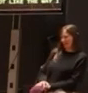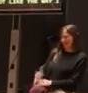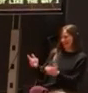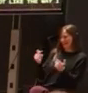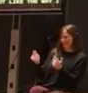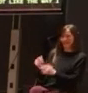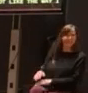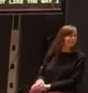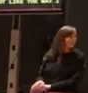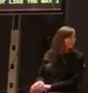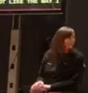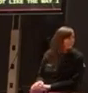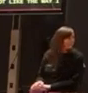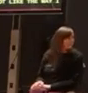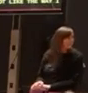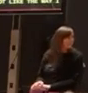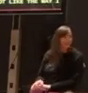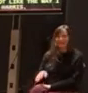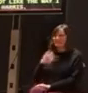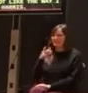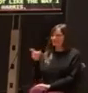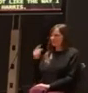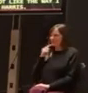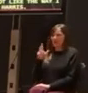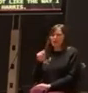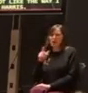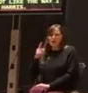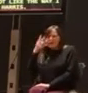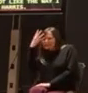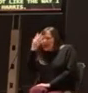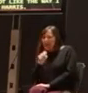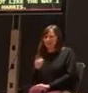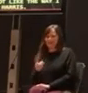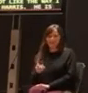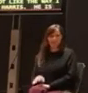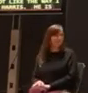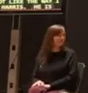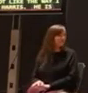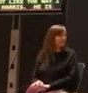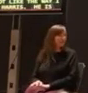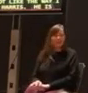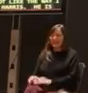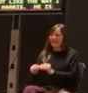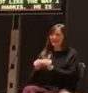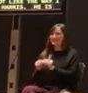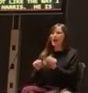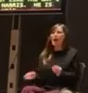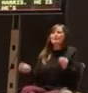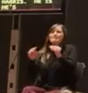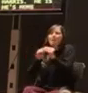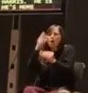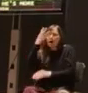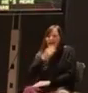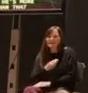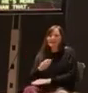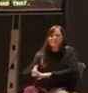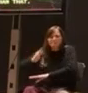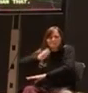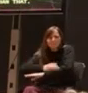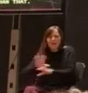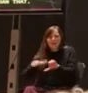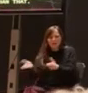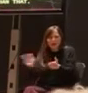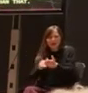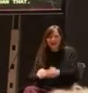said, he is handsome. He's more handsome than that. He's more handsome than that. Do